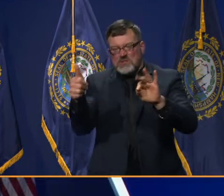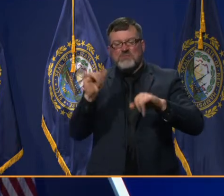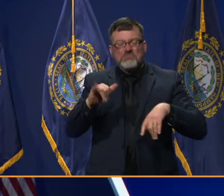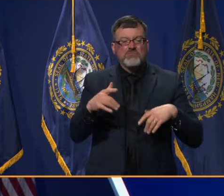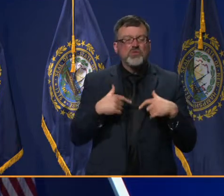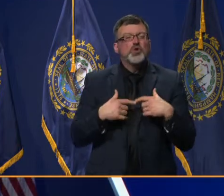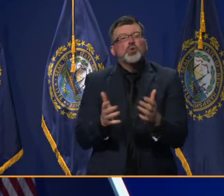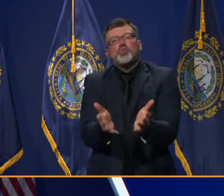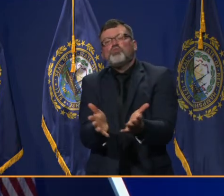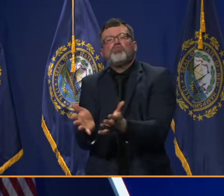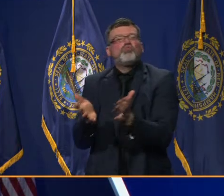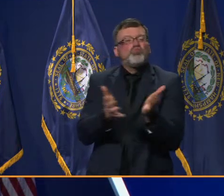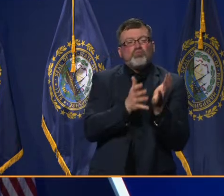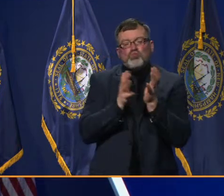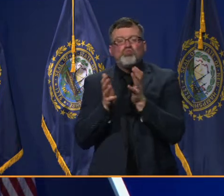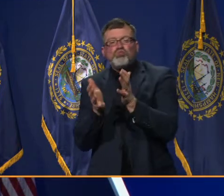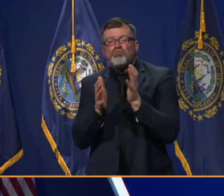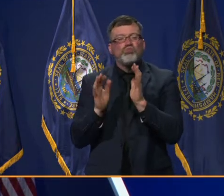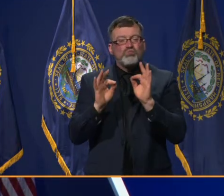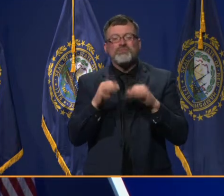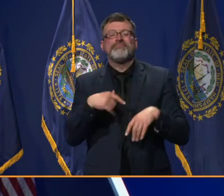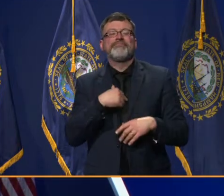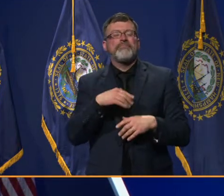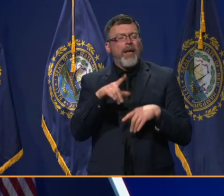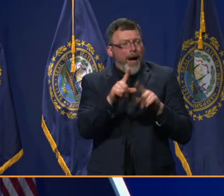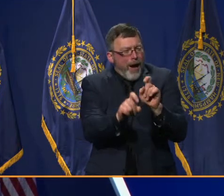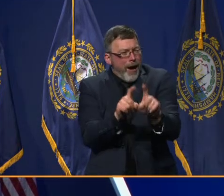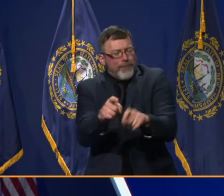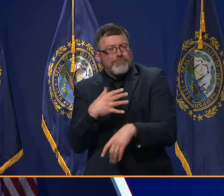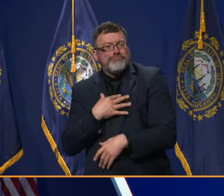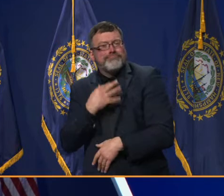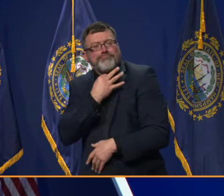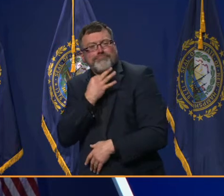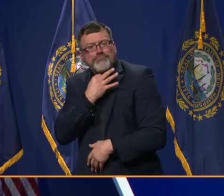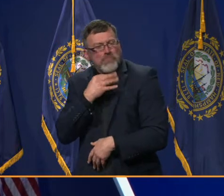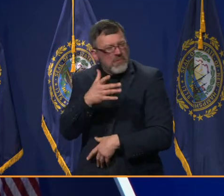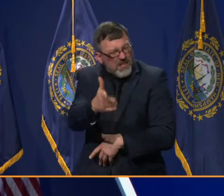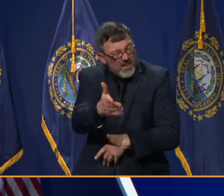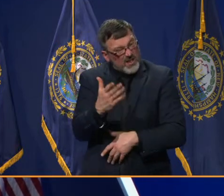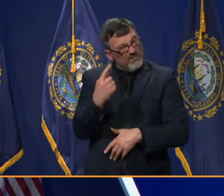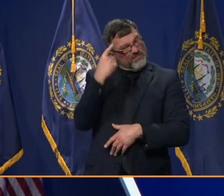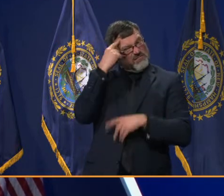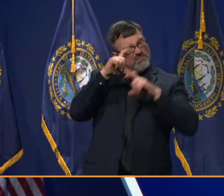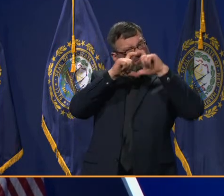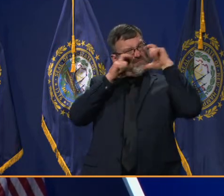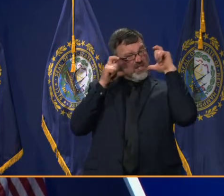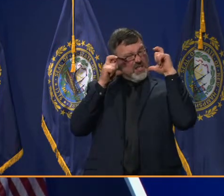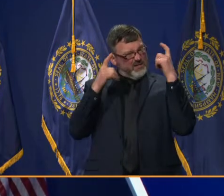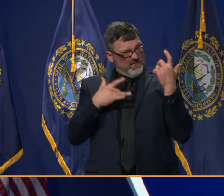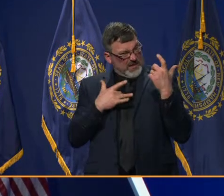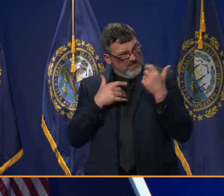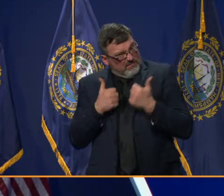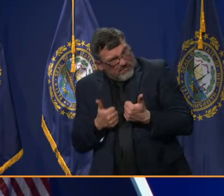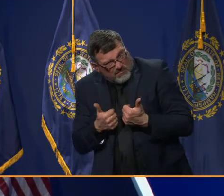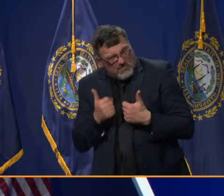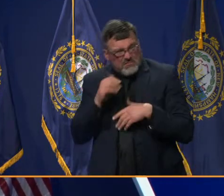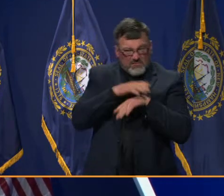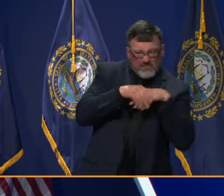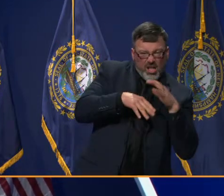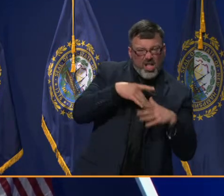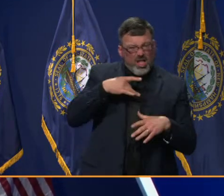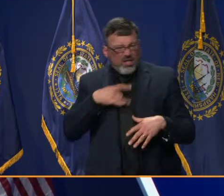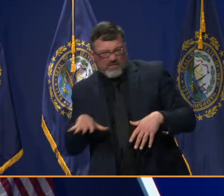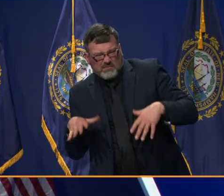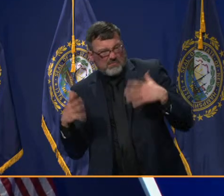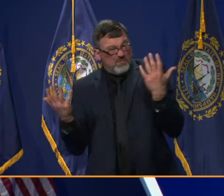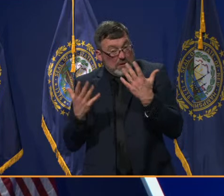our conversations, we were just chatting about this and that, and I asked one of them what they thought, frankly, why